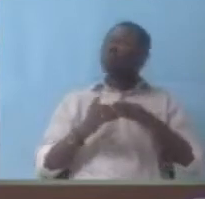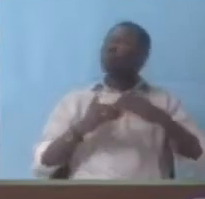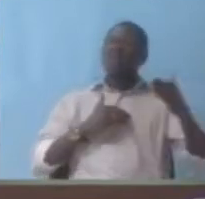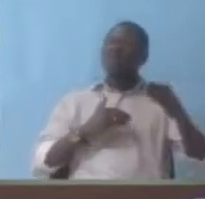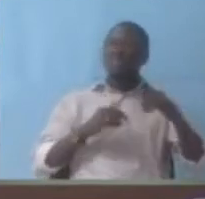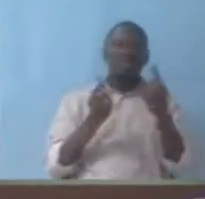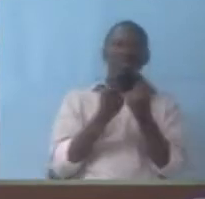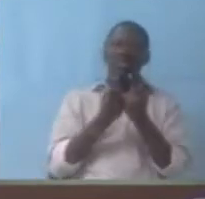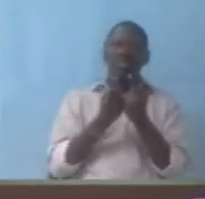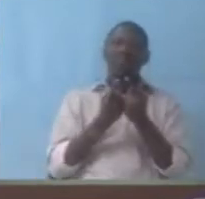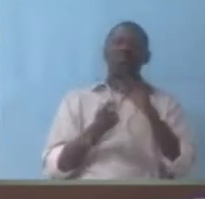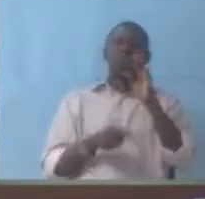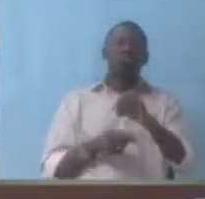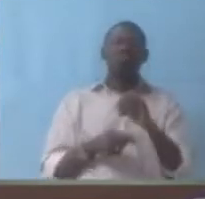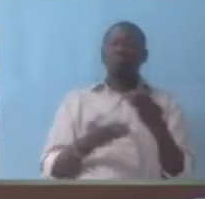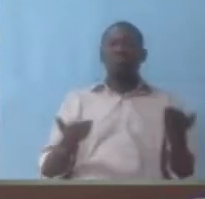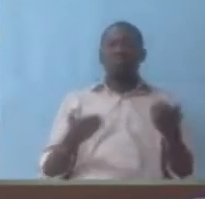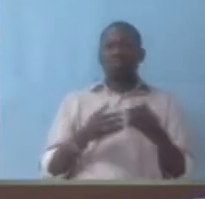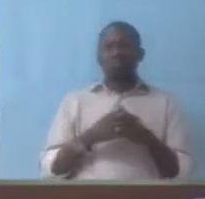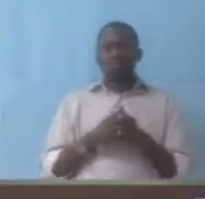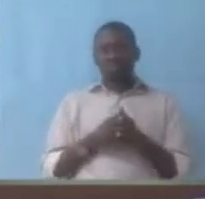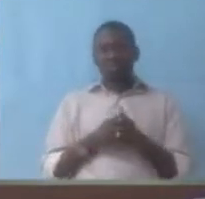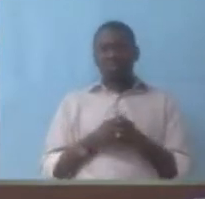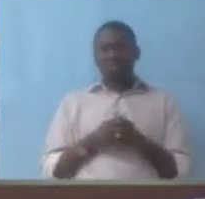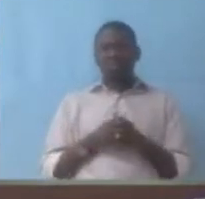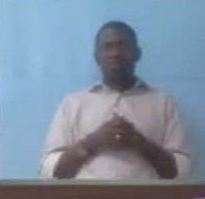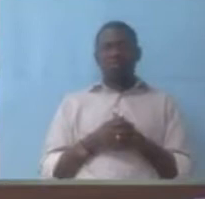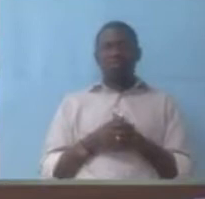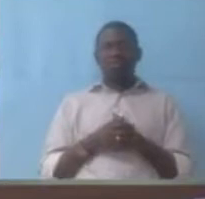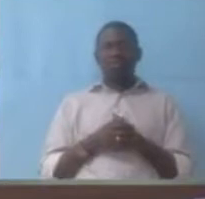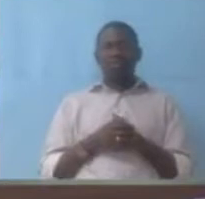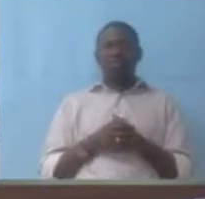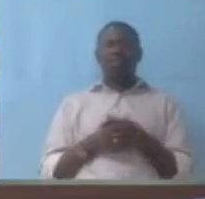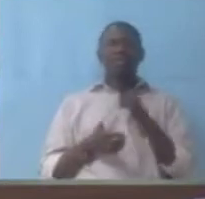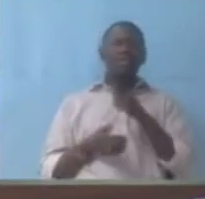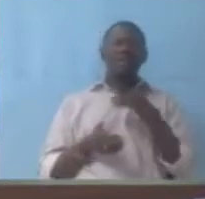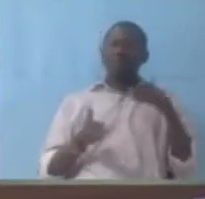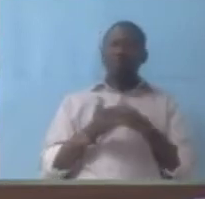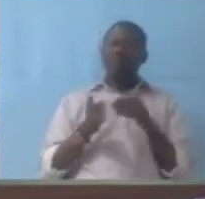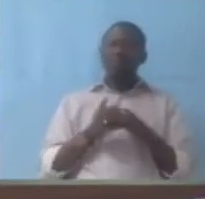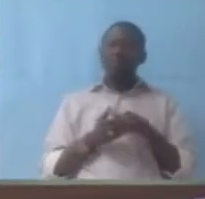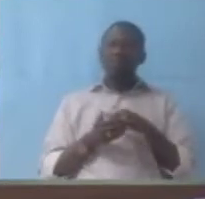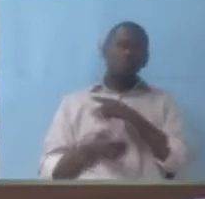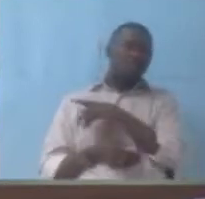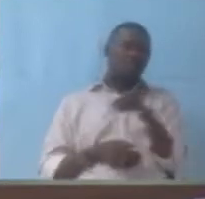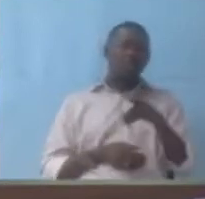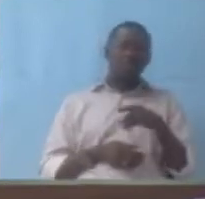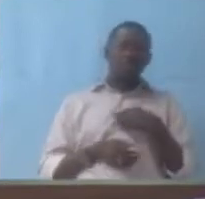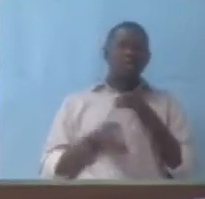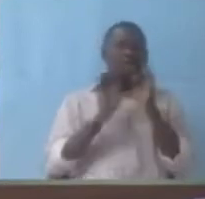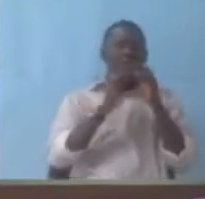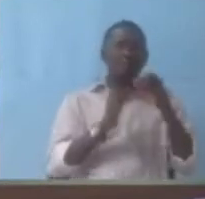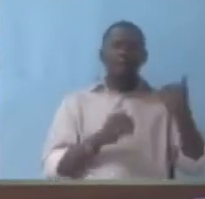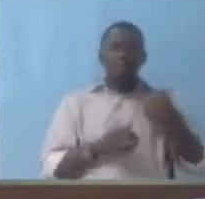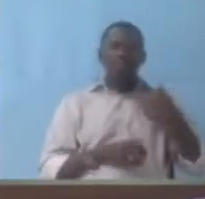ya lonko etelbella na tambi kolu menu kekan pour ka lodu la kewla. Force them to let people know. Ay force fanam pour mol